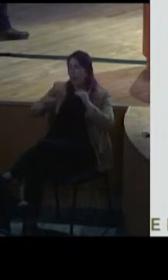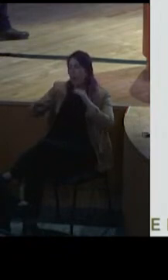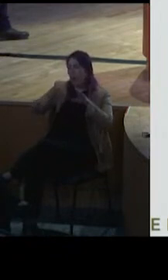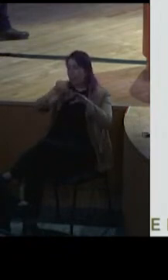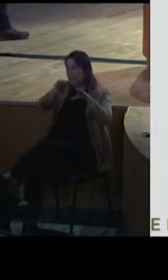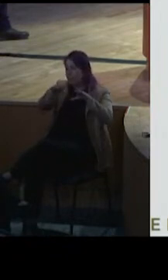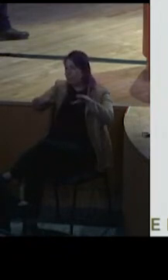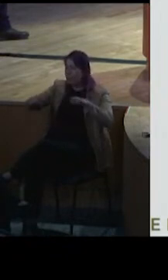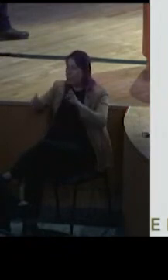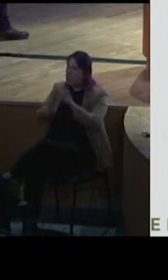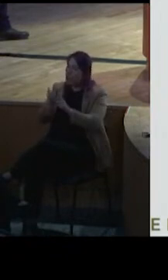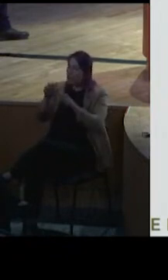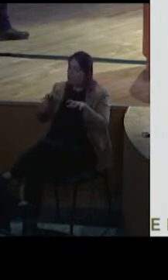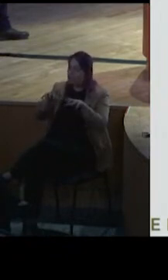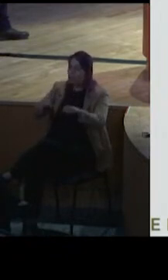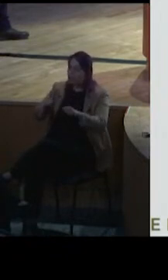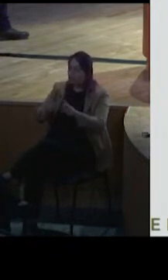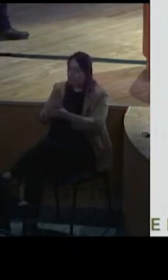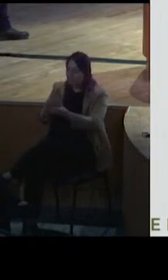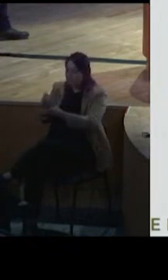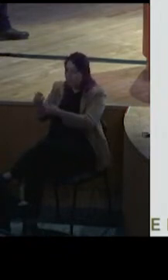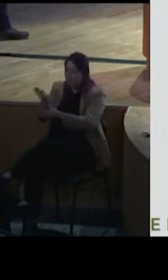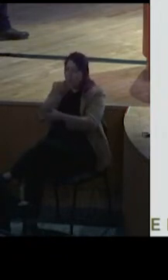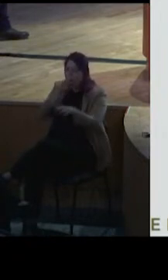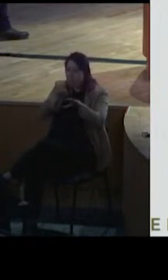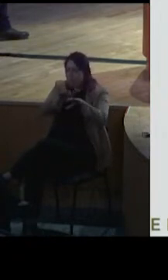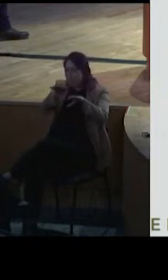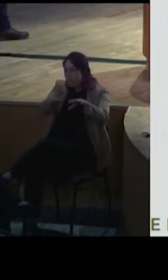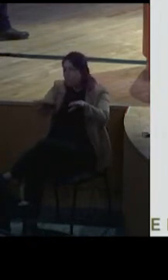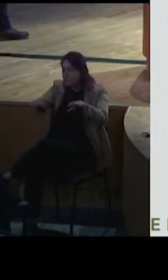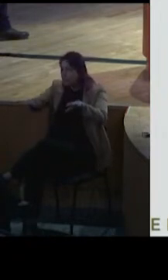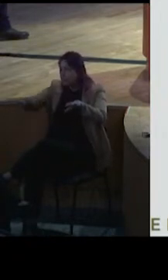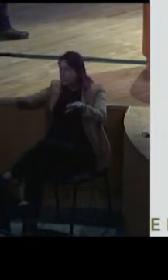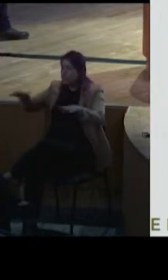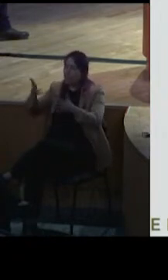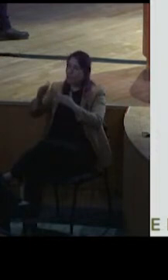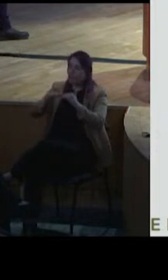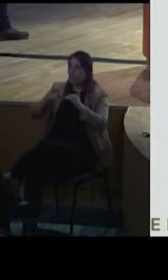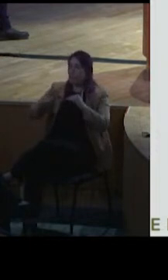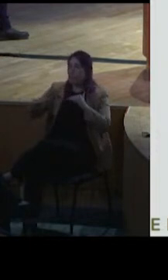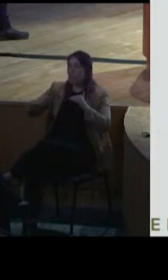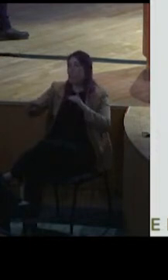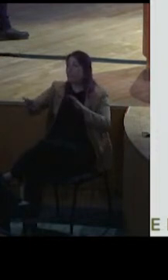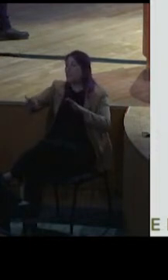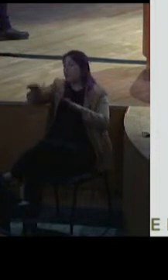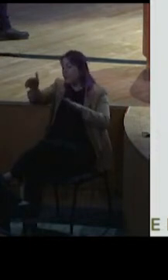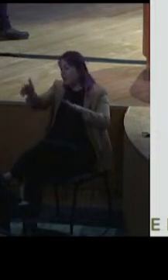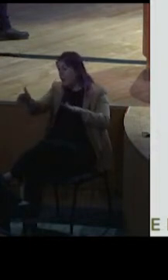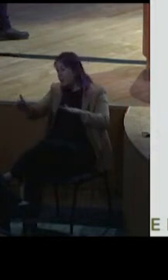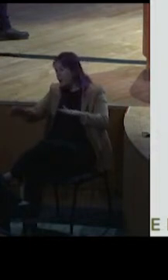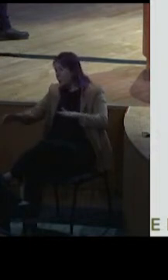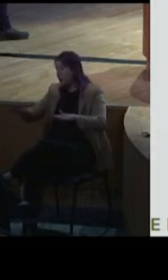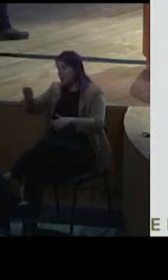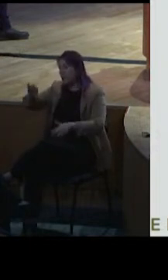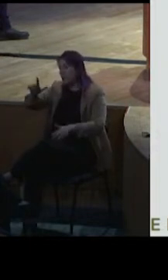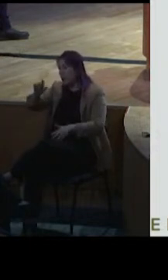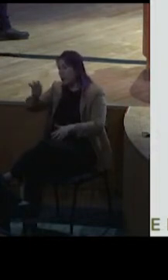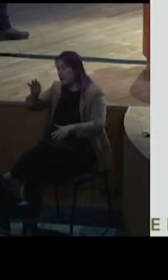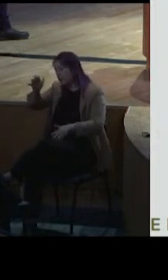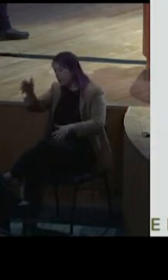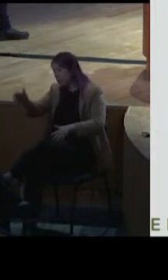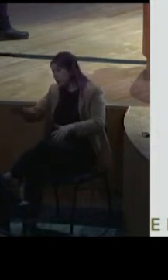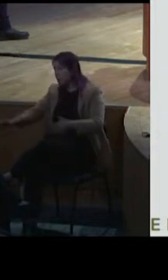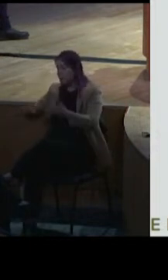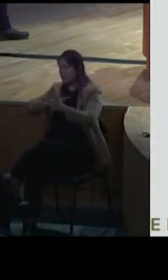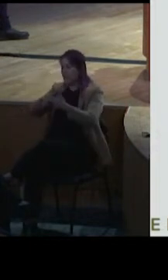cultivated areas. That's where the land starts to kind of flatten out, just below the cliff line. And furthermore, all the way down to the kai, we